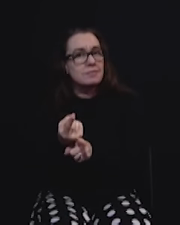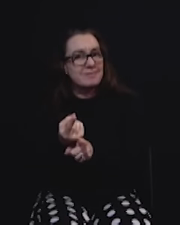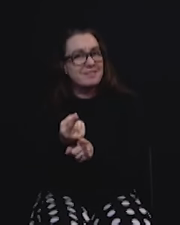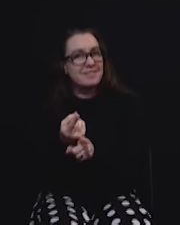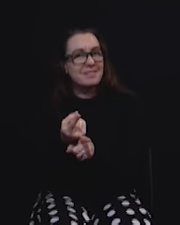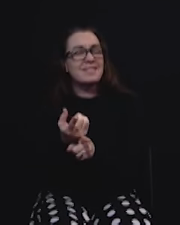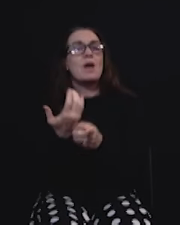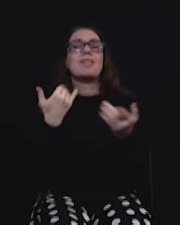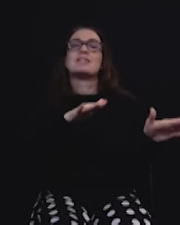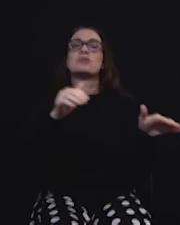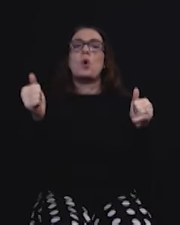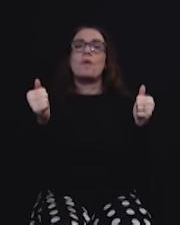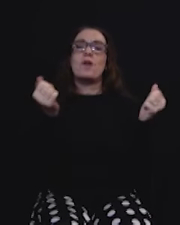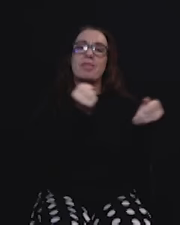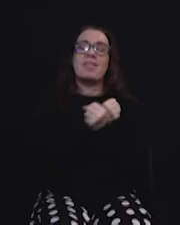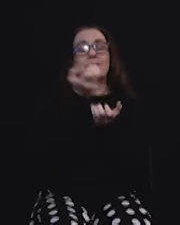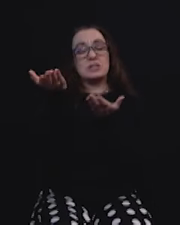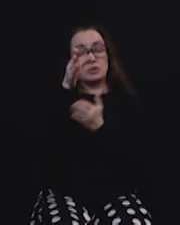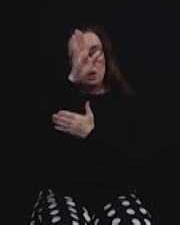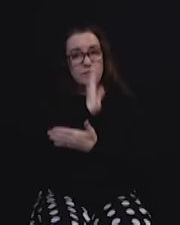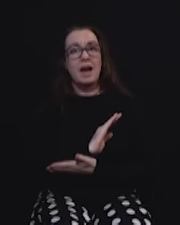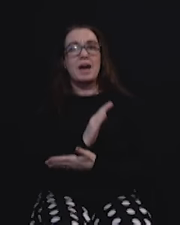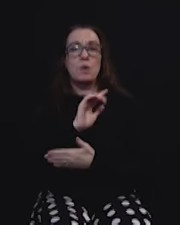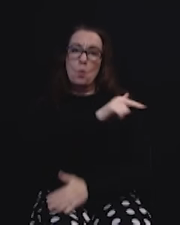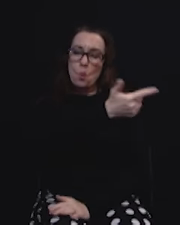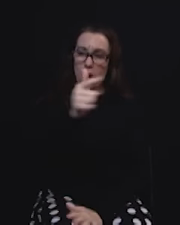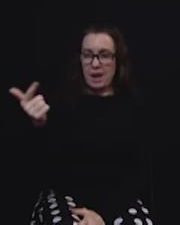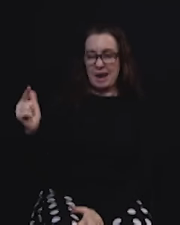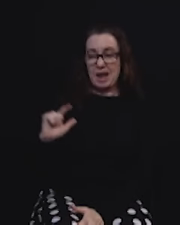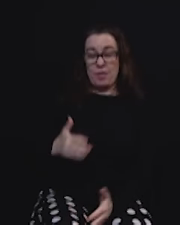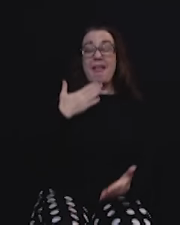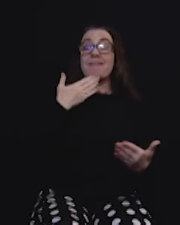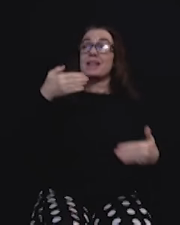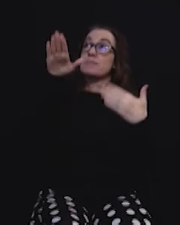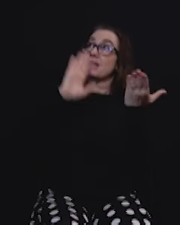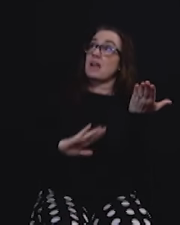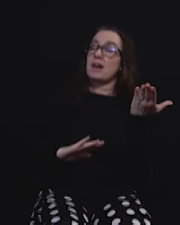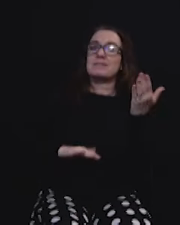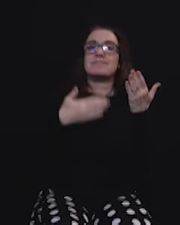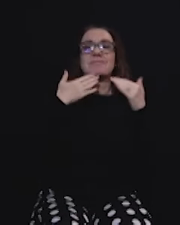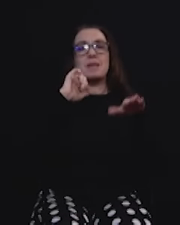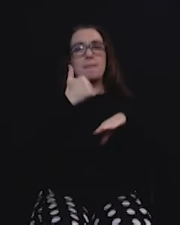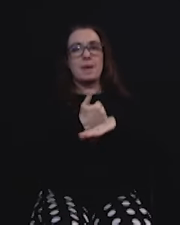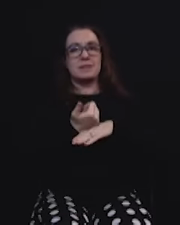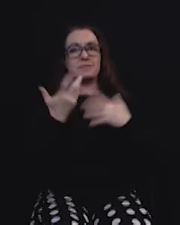So let us go, therefore, to love and serve God and one another. Thanks be to God. Amen.